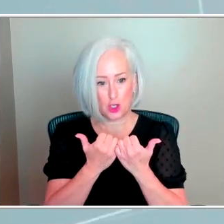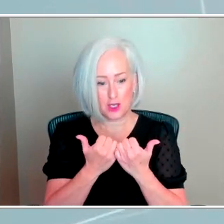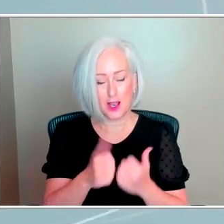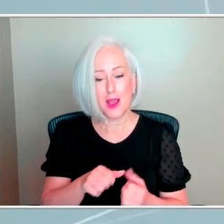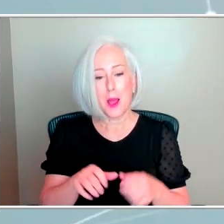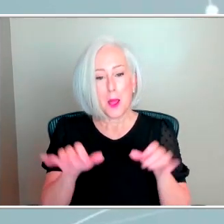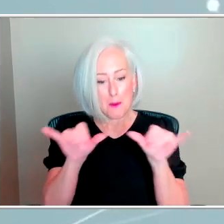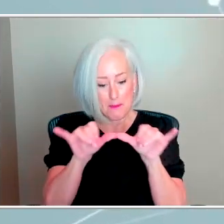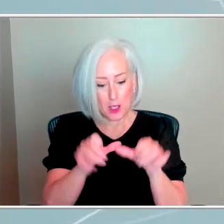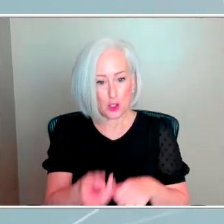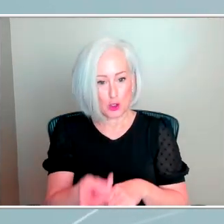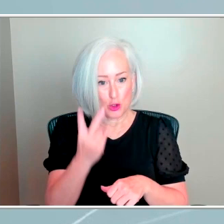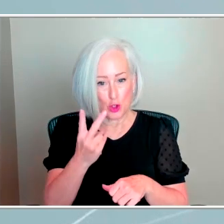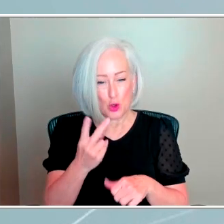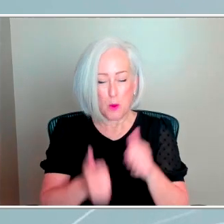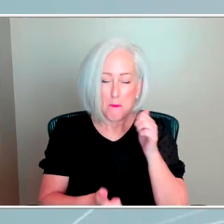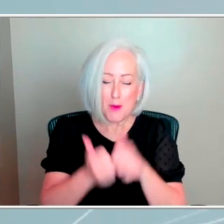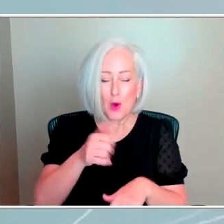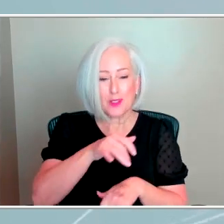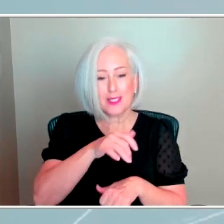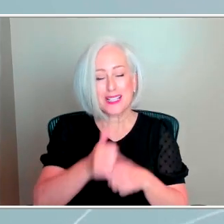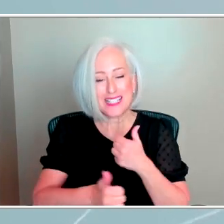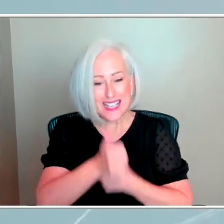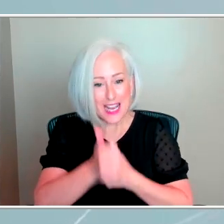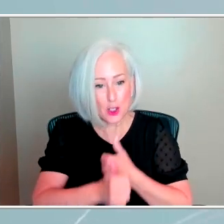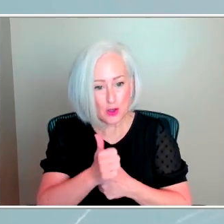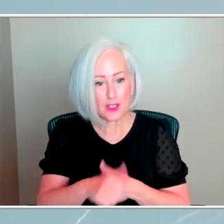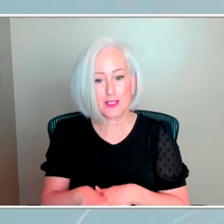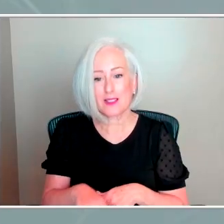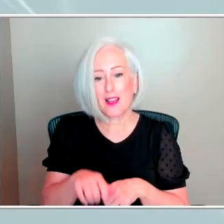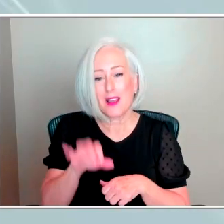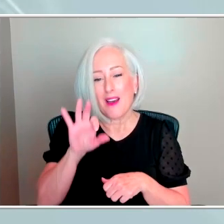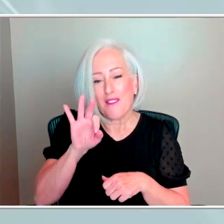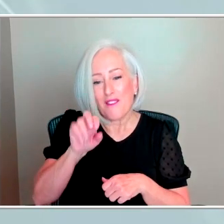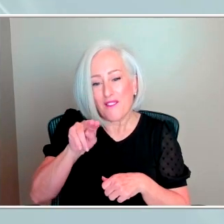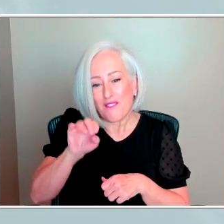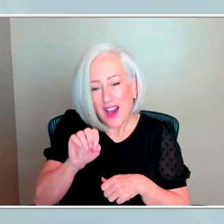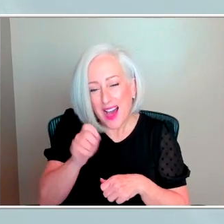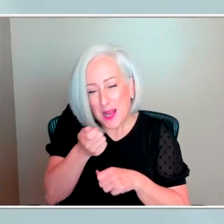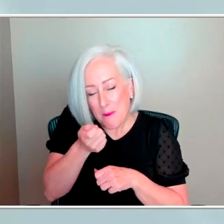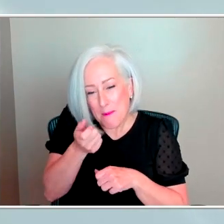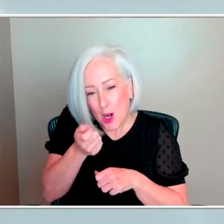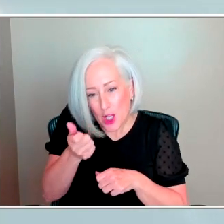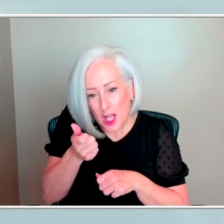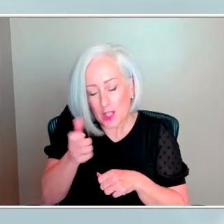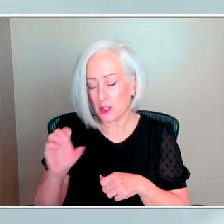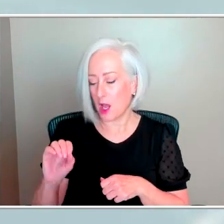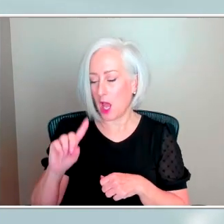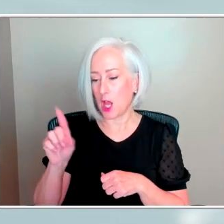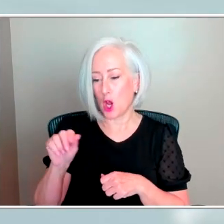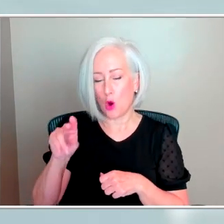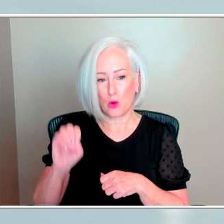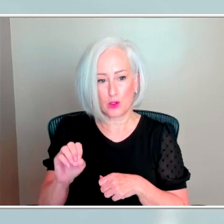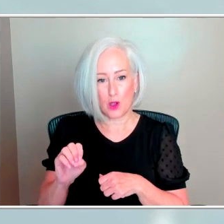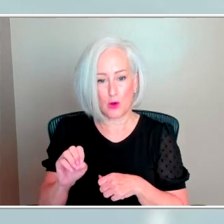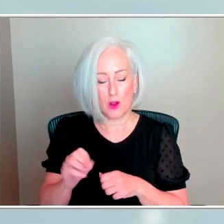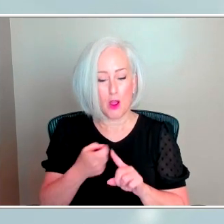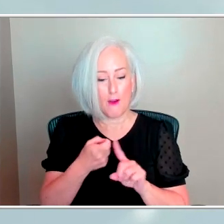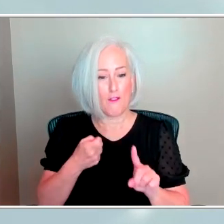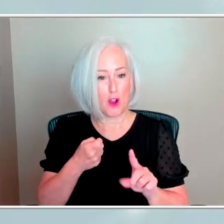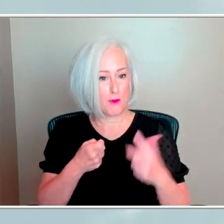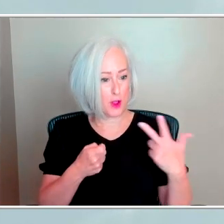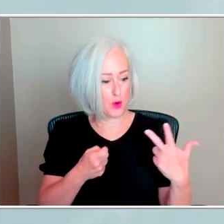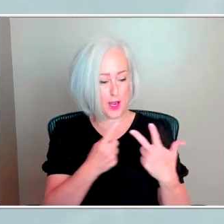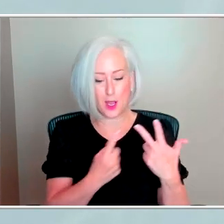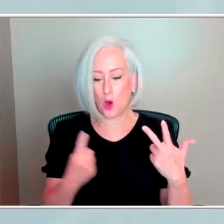air pollutants, fine particles and ozone. It found more than 1 in 3 Americans live in places with unhealthy